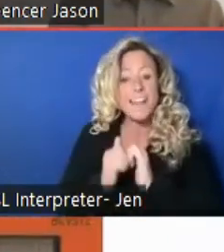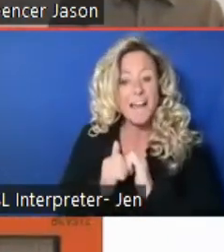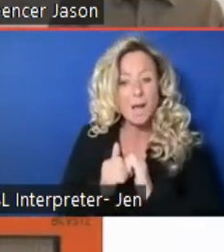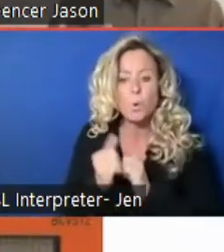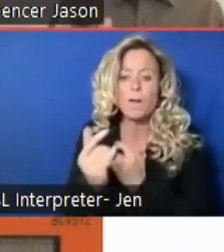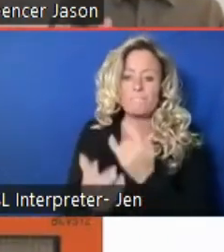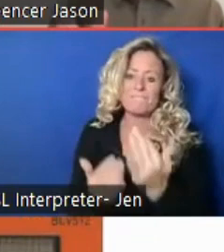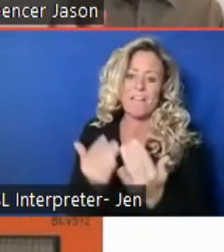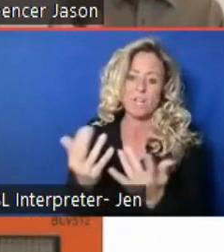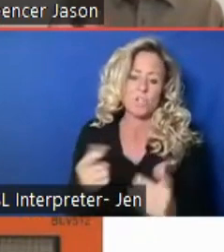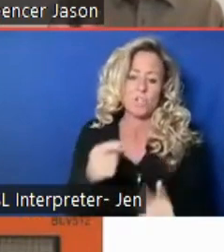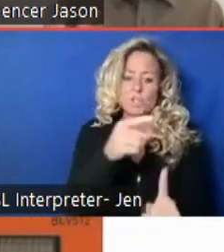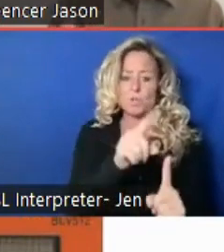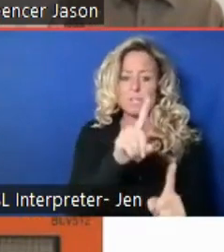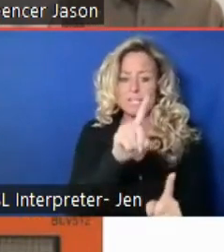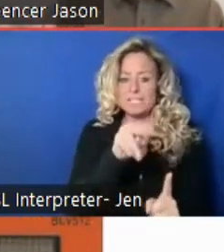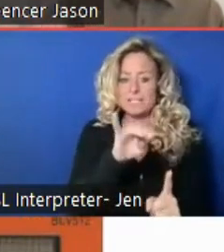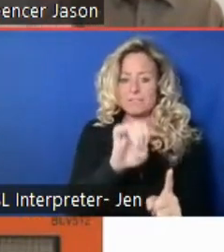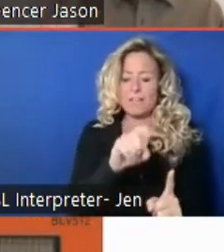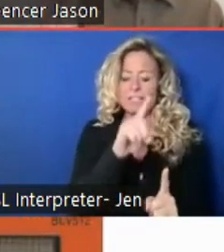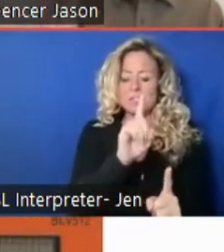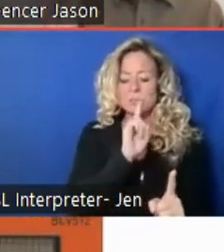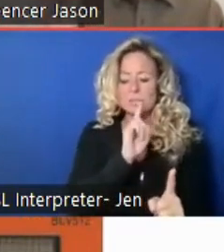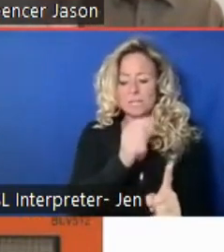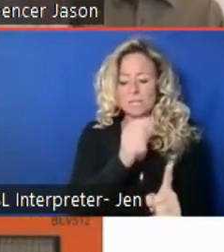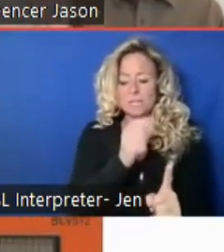these devices are able to